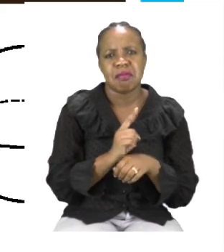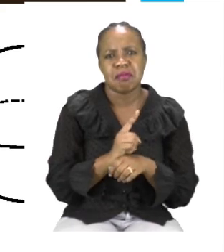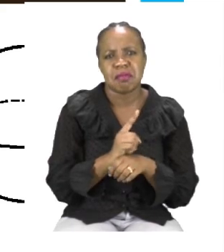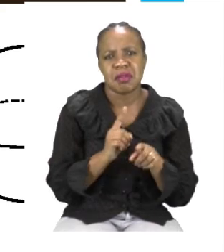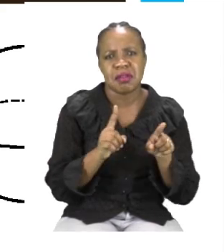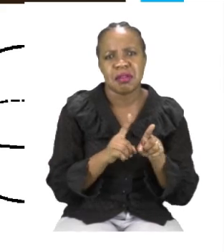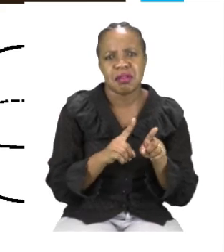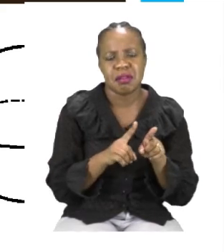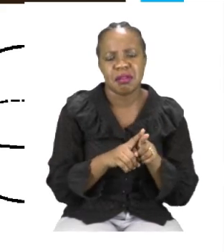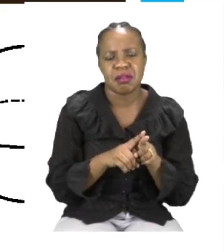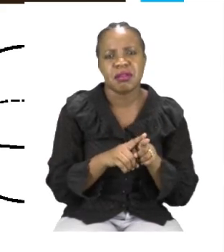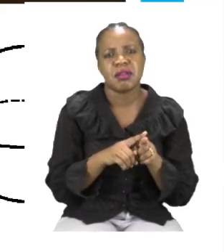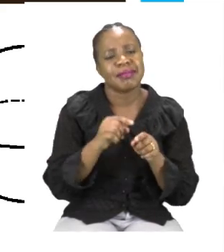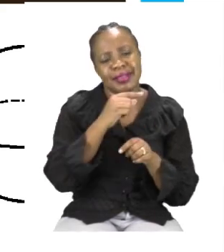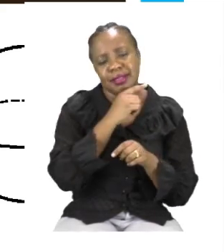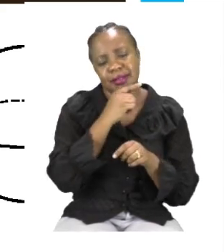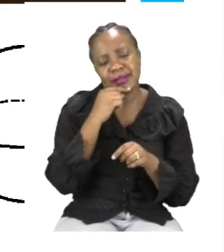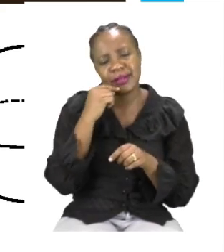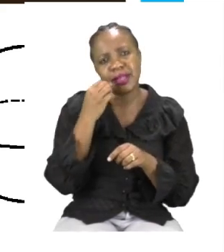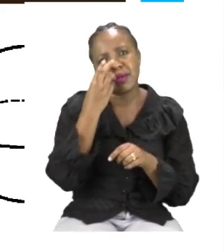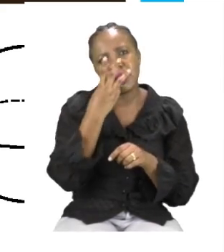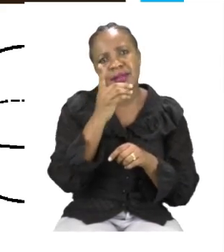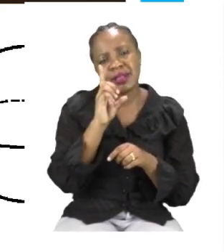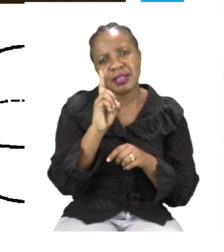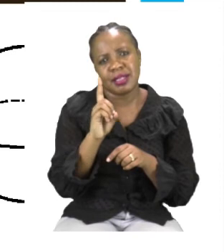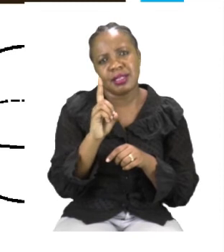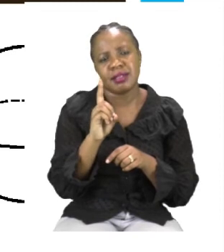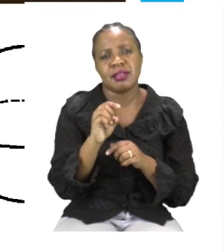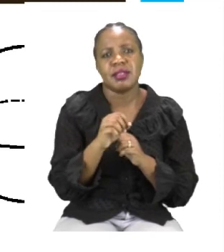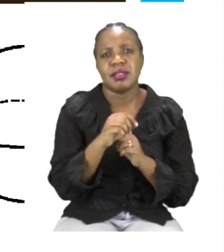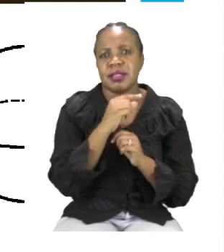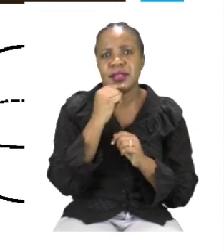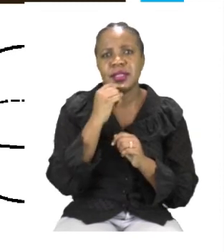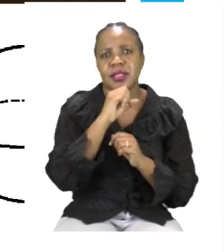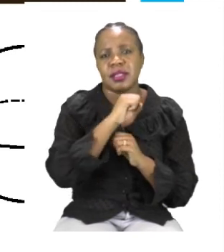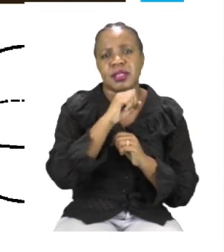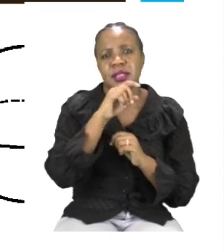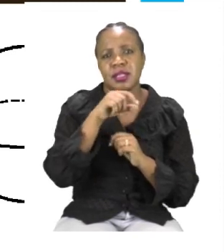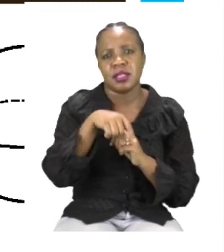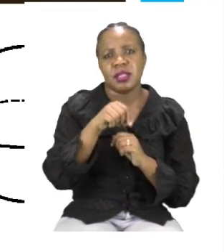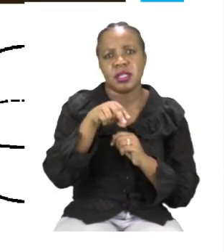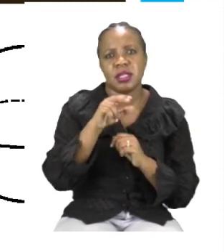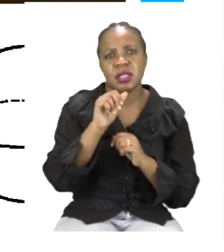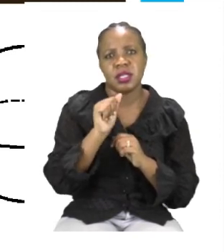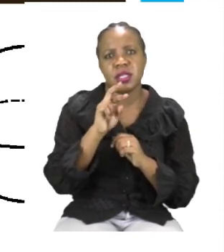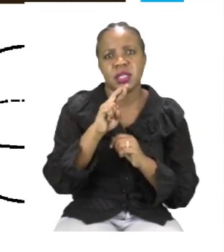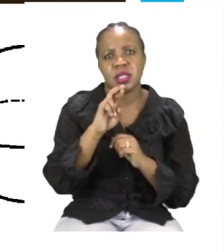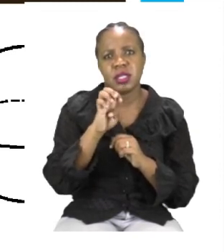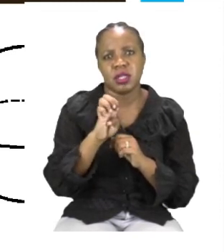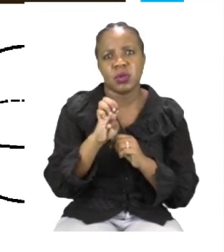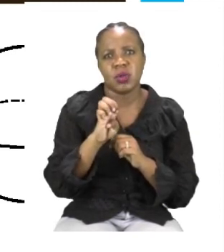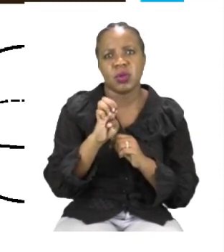pyramid. And then last but not least, my dear children, we have a hut. Now